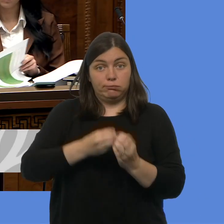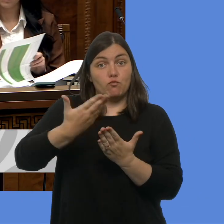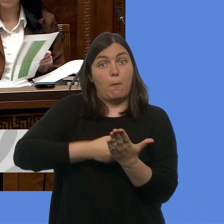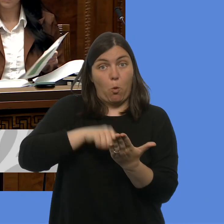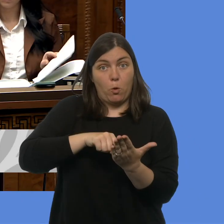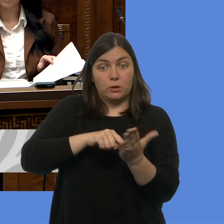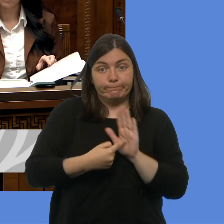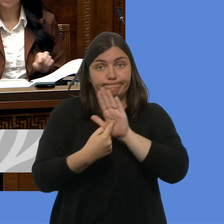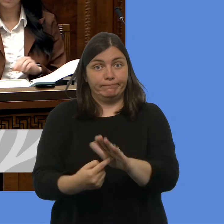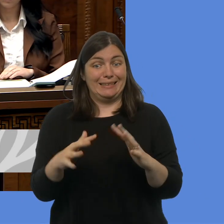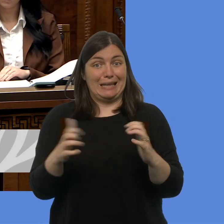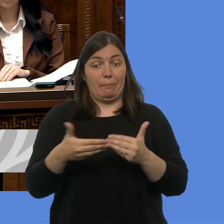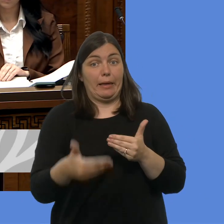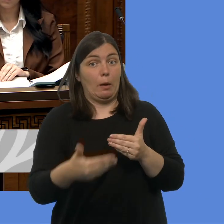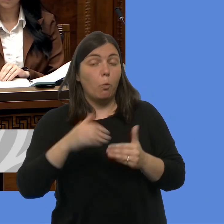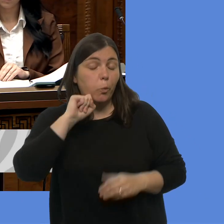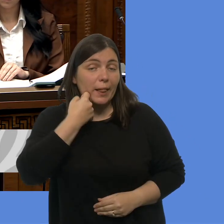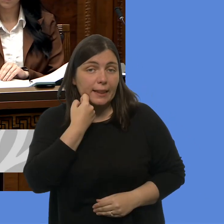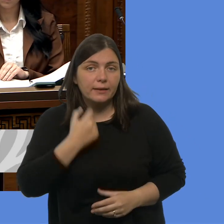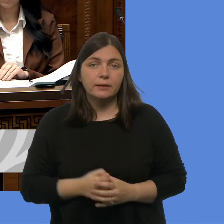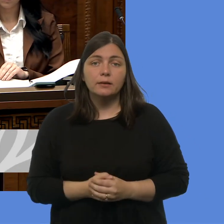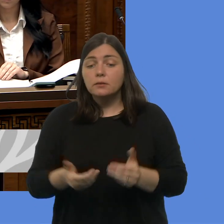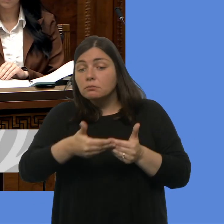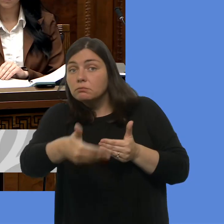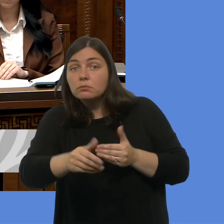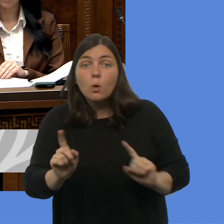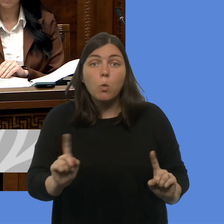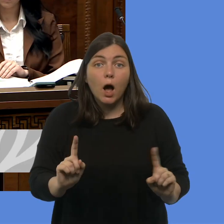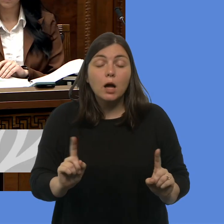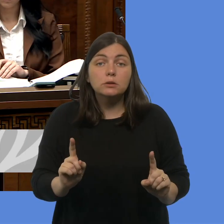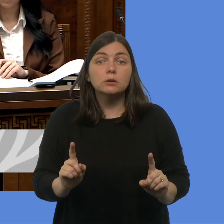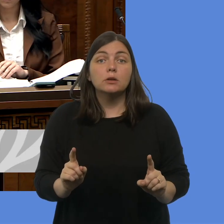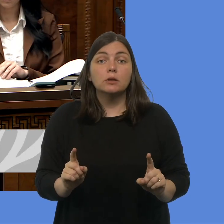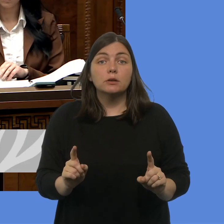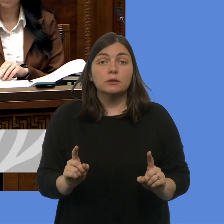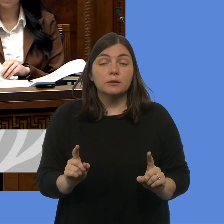future. Looking forward, then, arrangements are in place to process